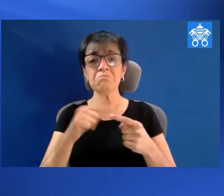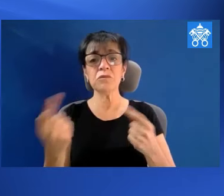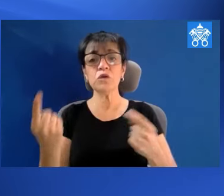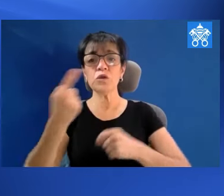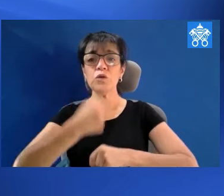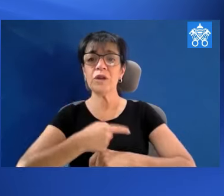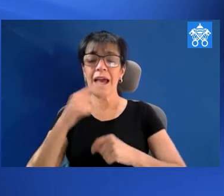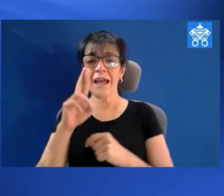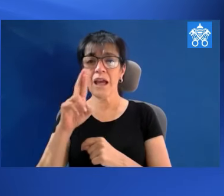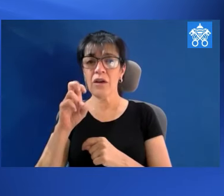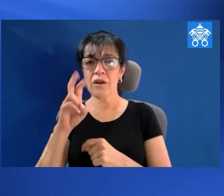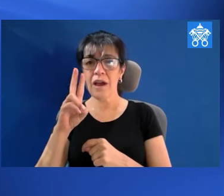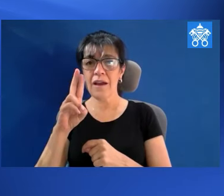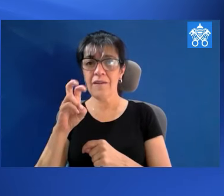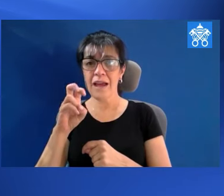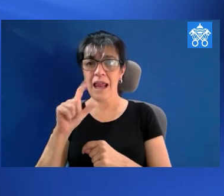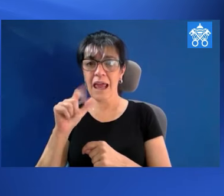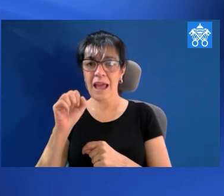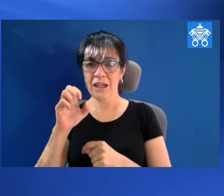Today we will see it in Revelation,